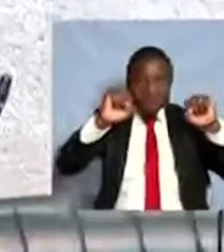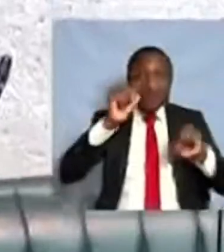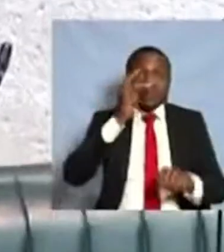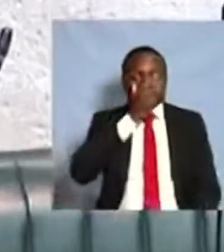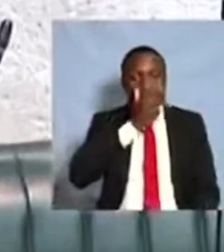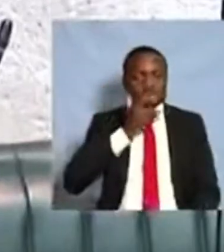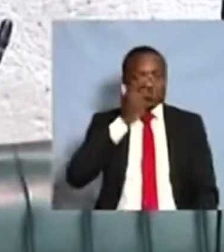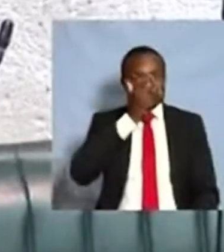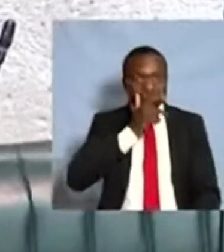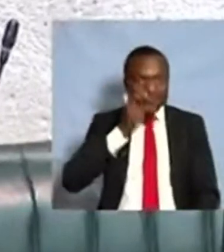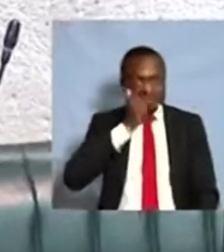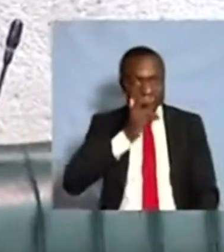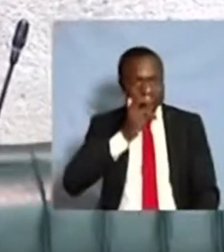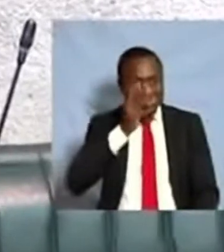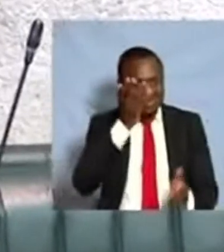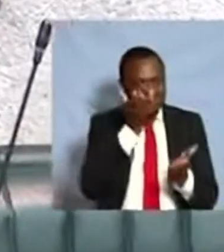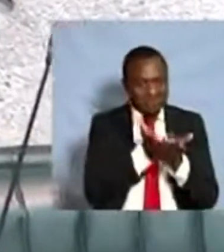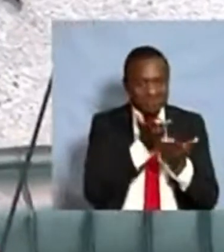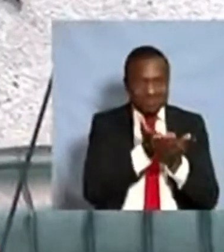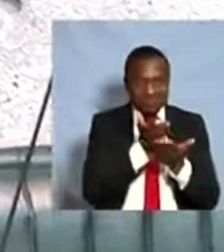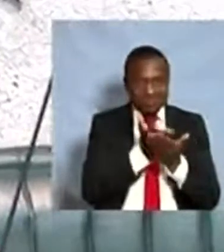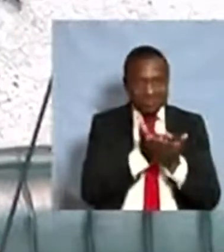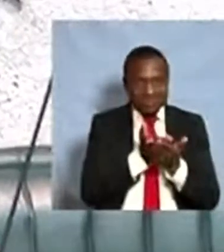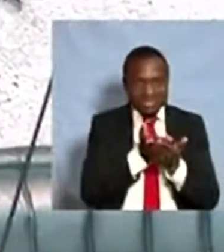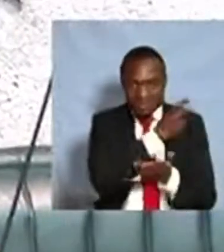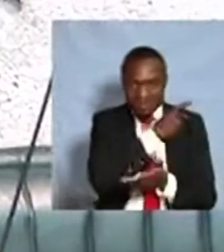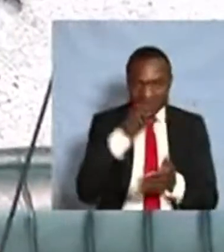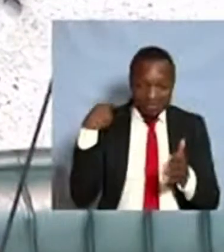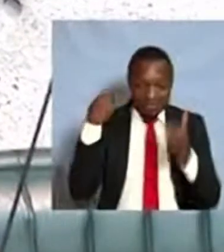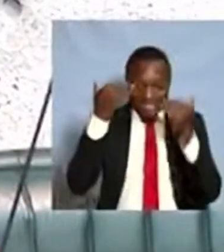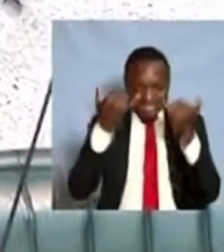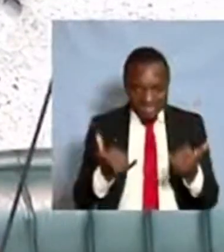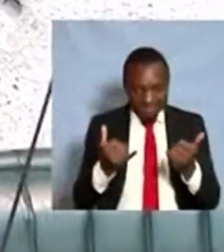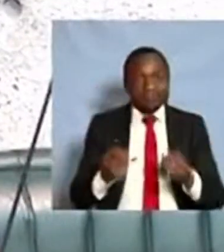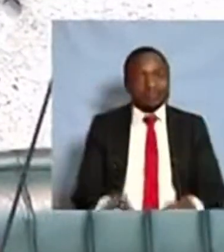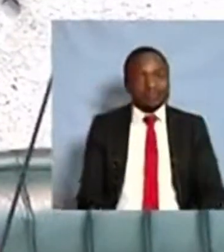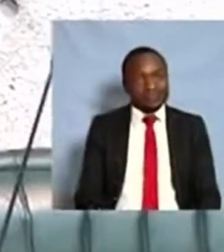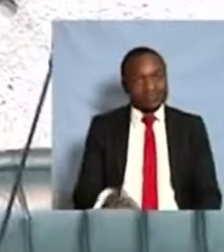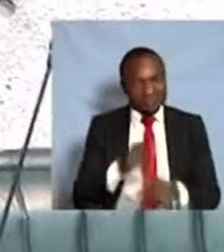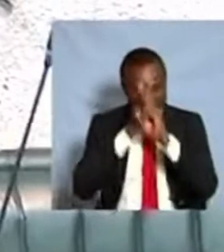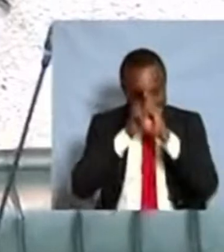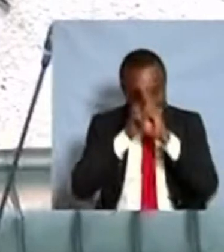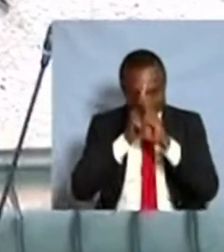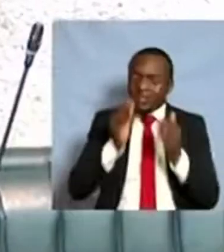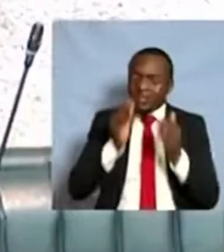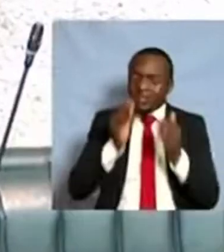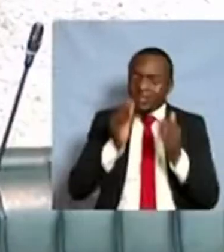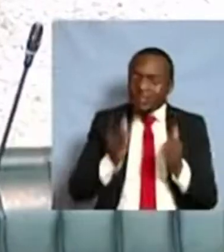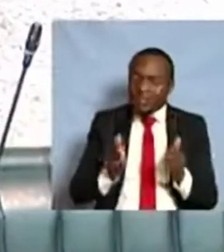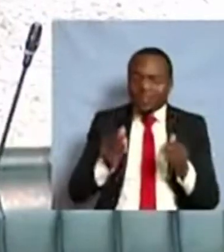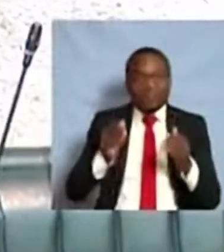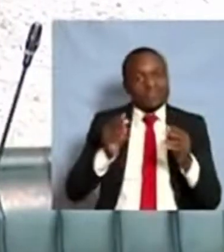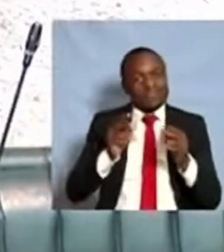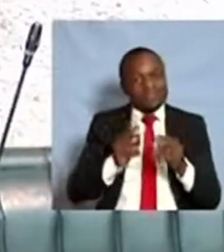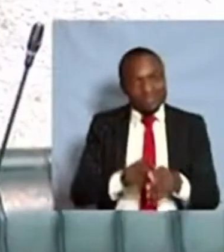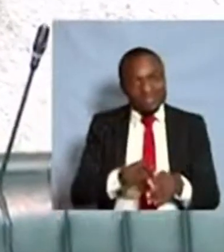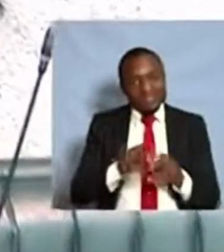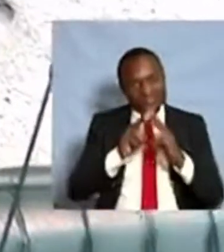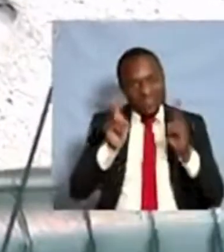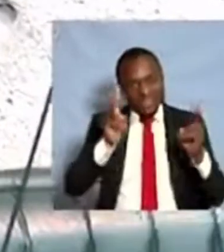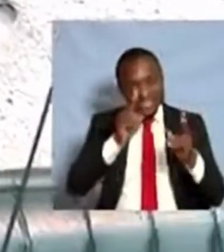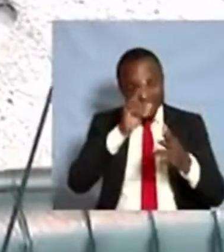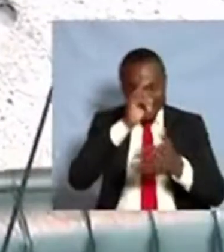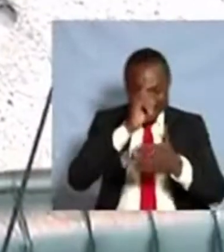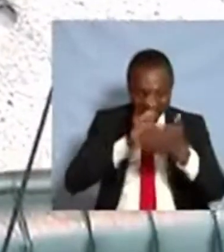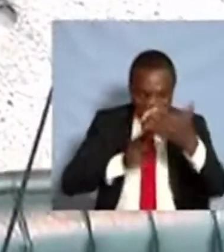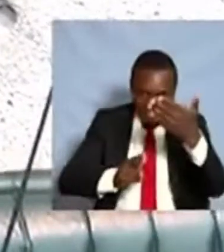is the motion on the floor of this House today. Mr. Speaker, we are very humbled